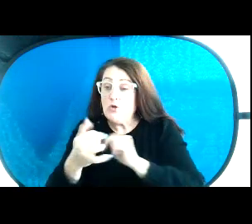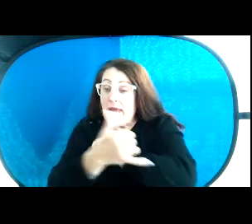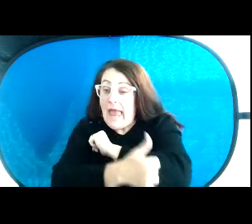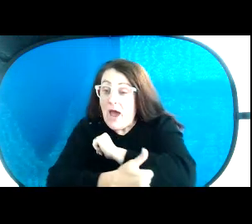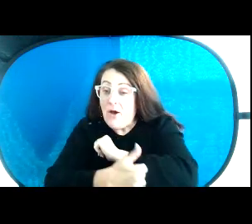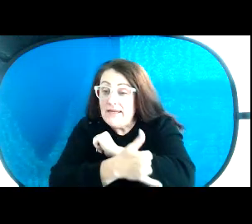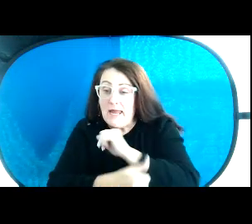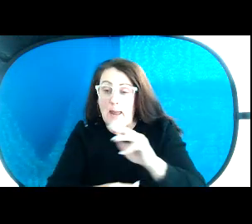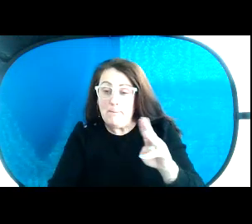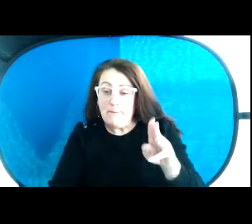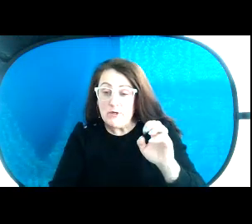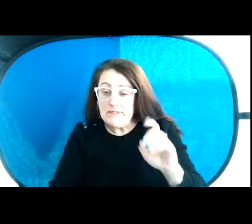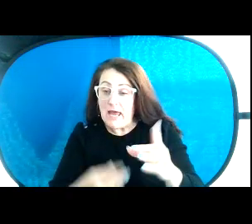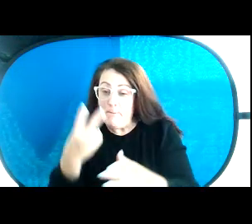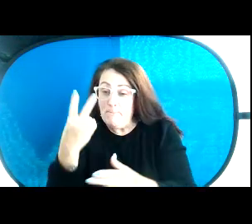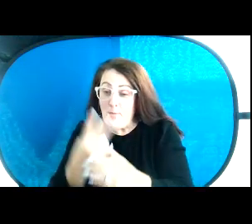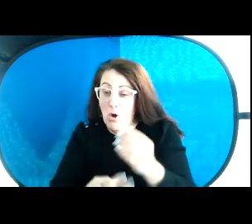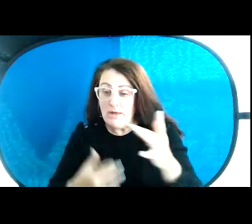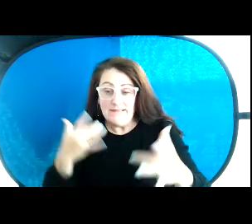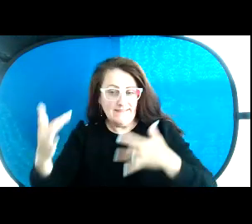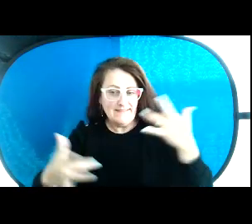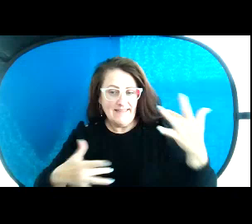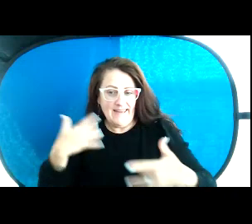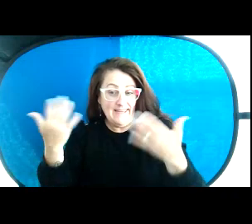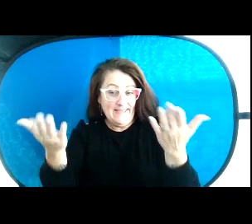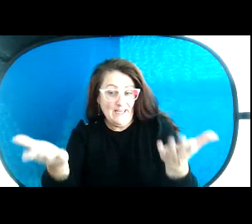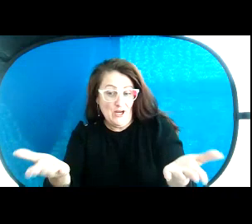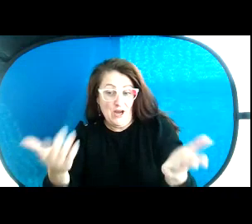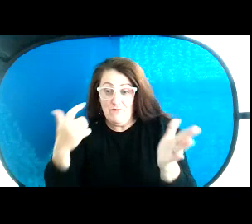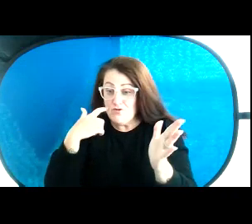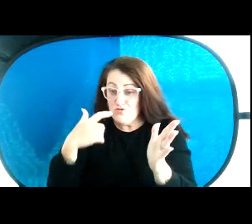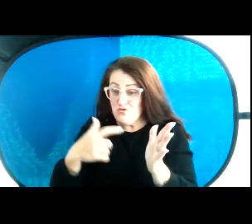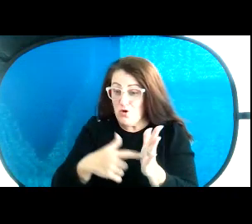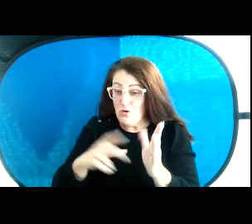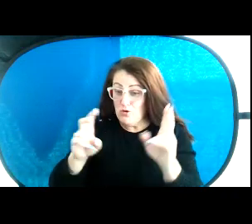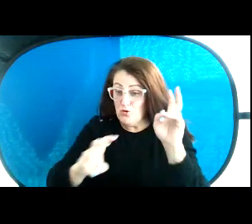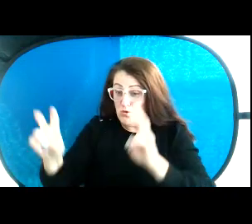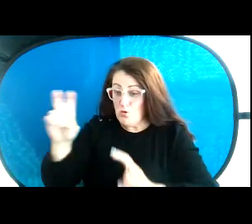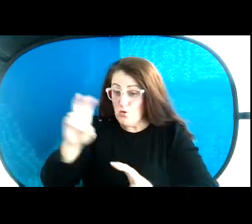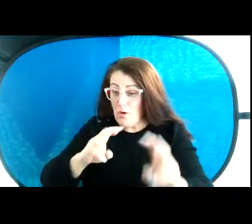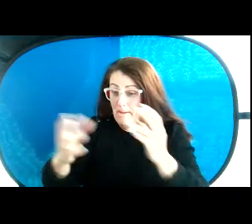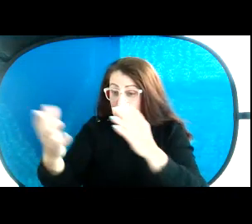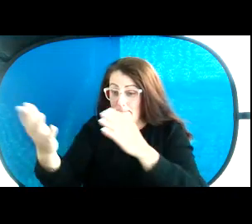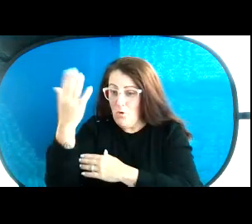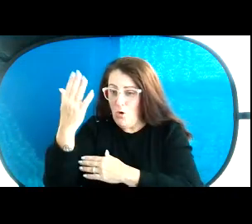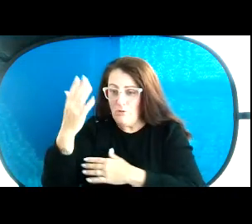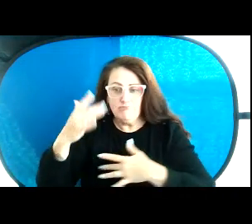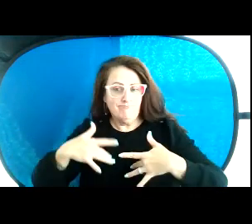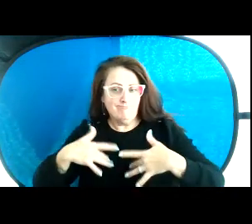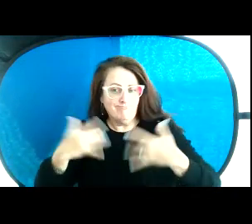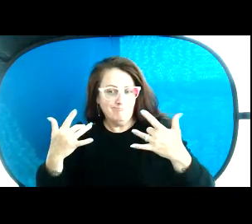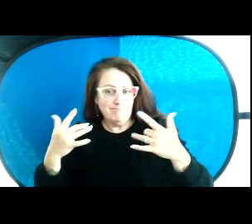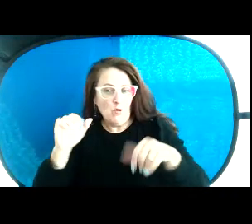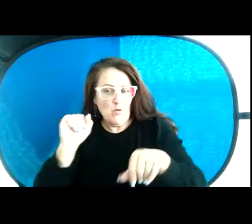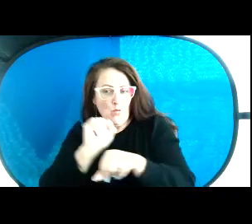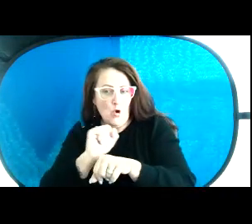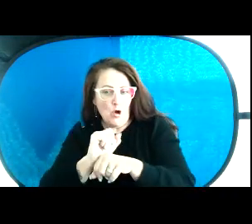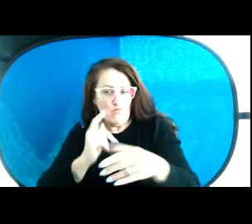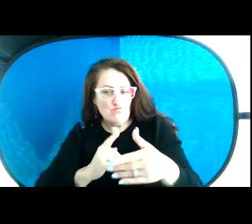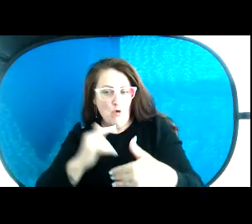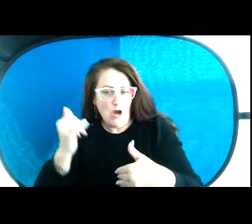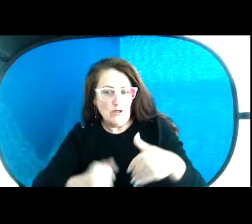very excited to have you. As you could tell, and anybody who took the tour with us this morning, we're extremely excited about a lot of the work and a lot of the projects we have